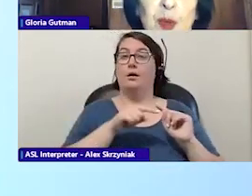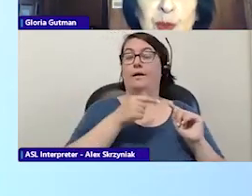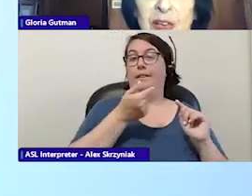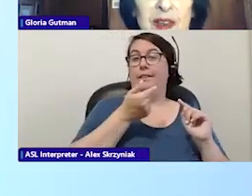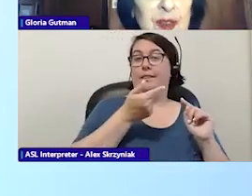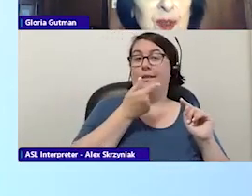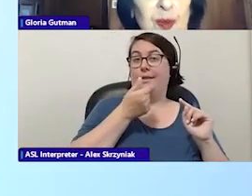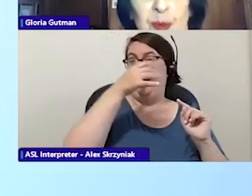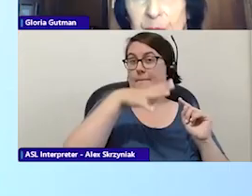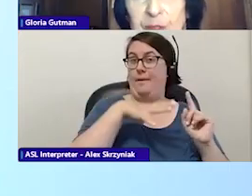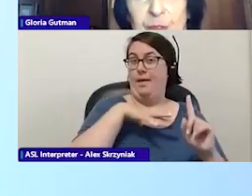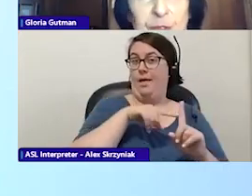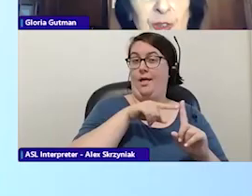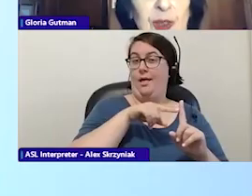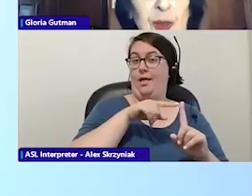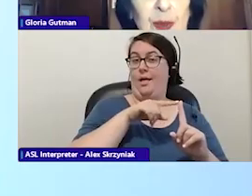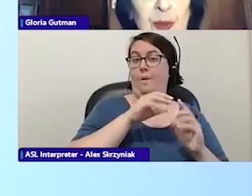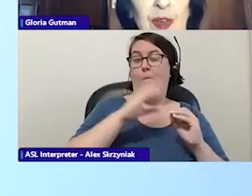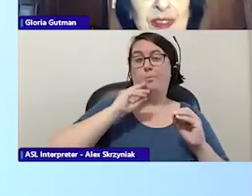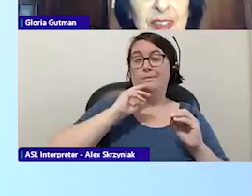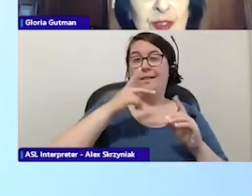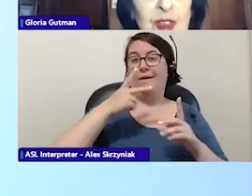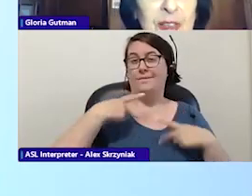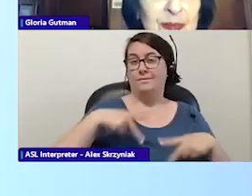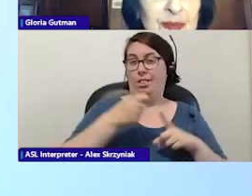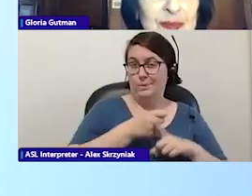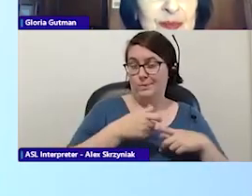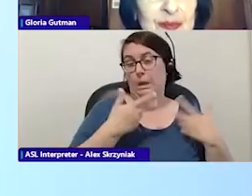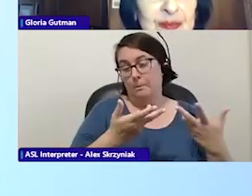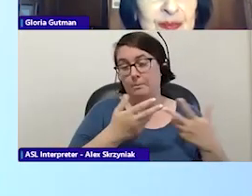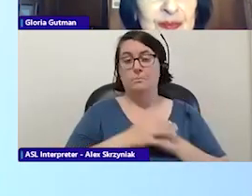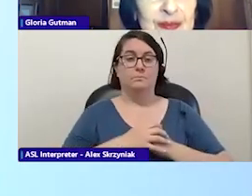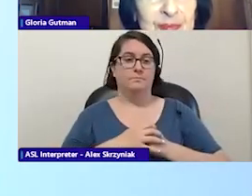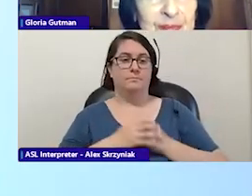were most likely to experience physical abuse. Next slide.